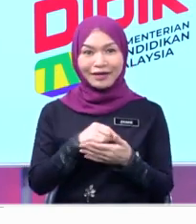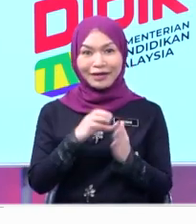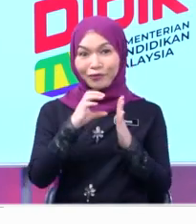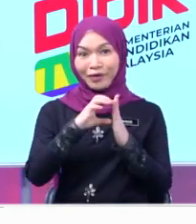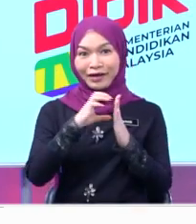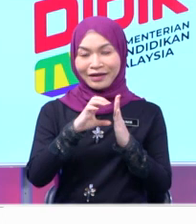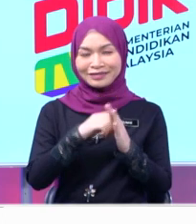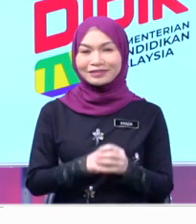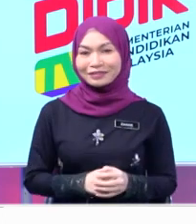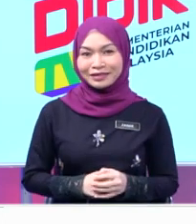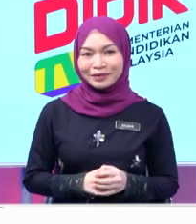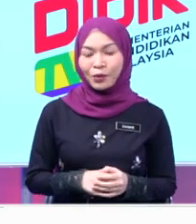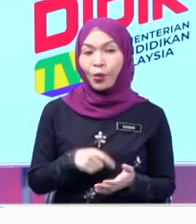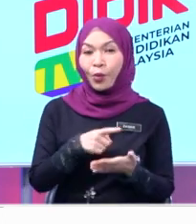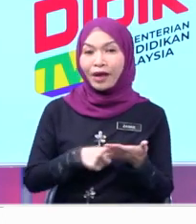Ein.